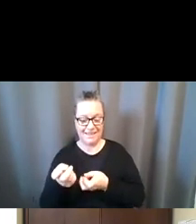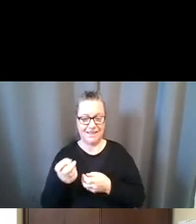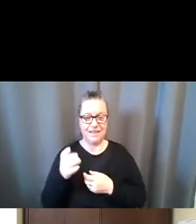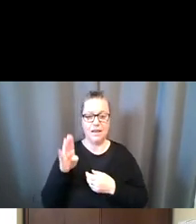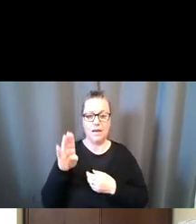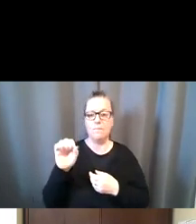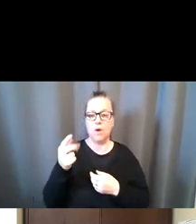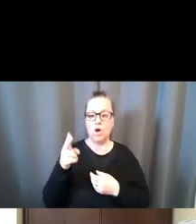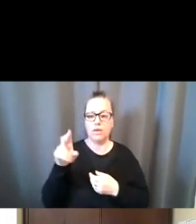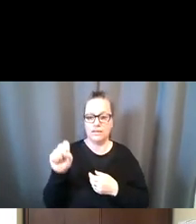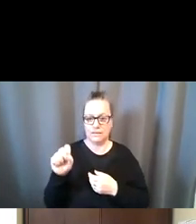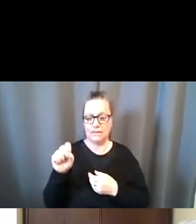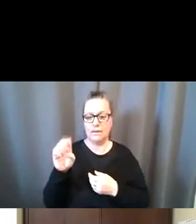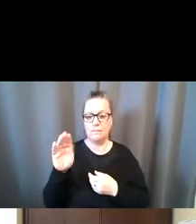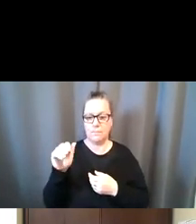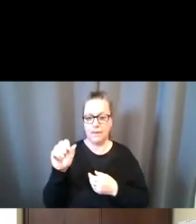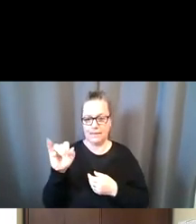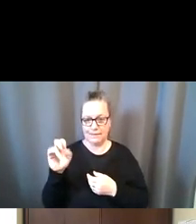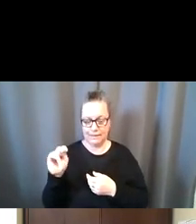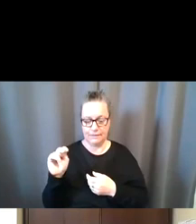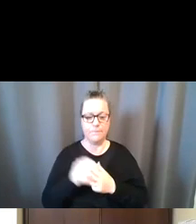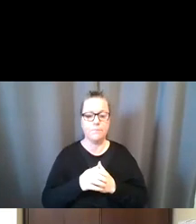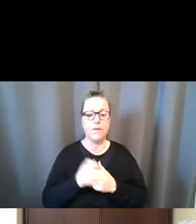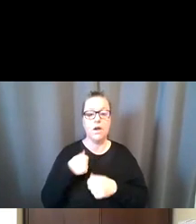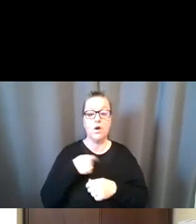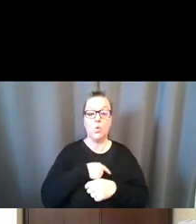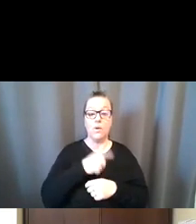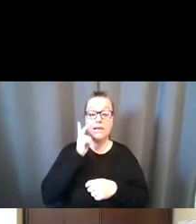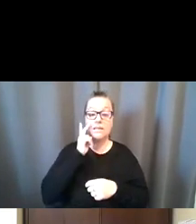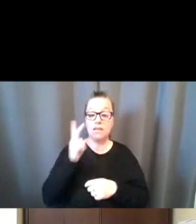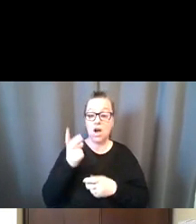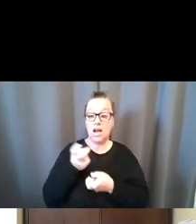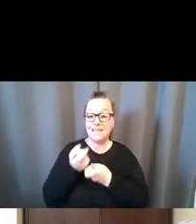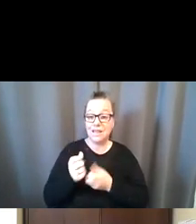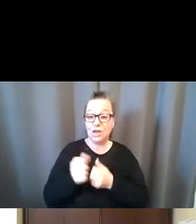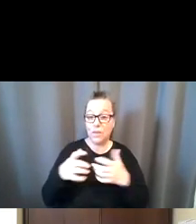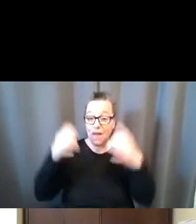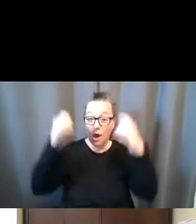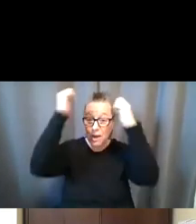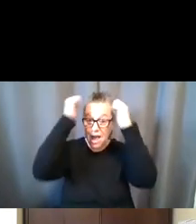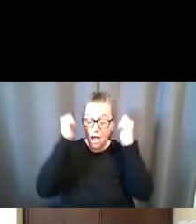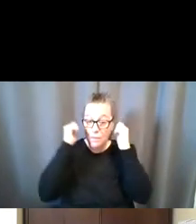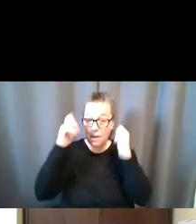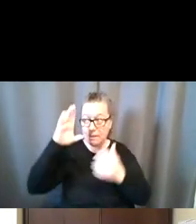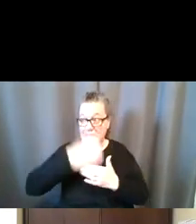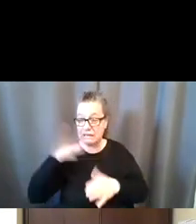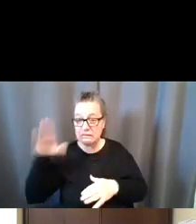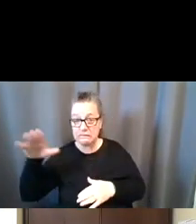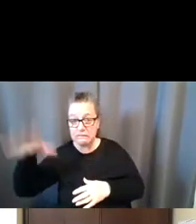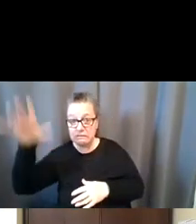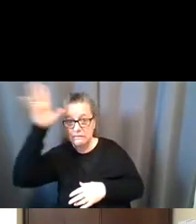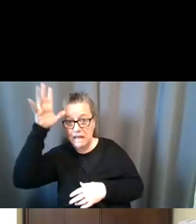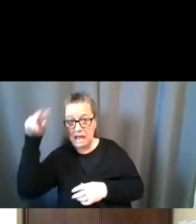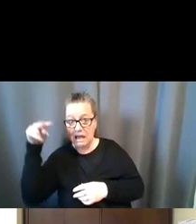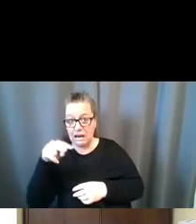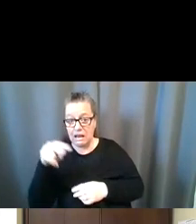Basin here outside of Boise. We saw a skier without a helmet, and my son leaned over and said, "Oh my gosh, Dad, there's a